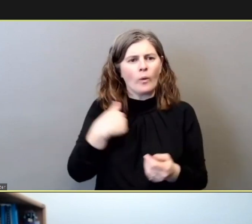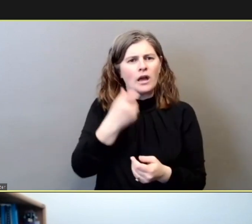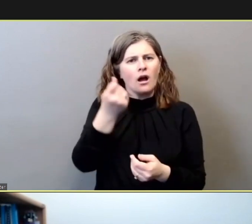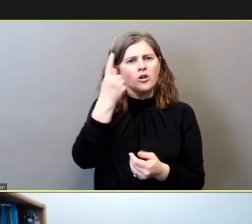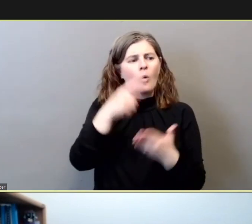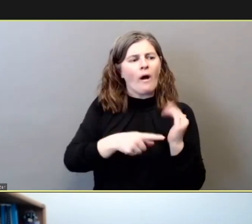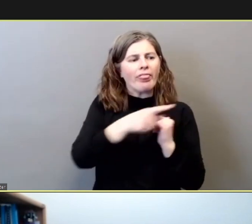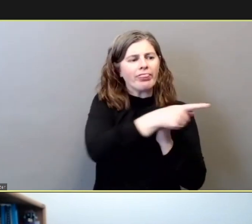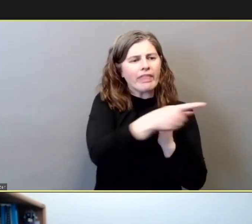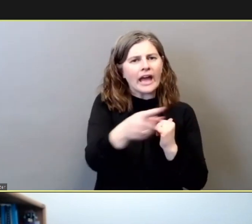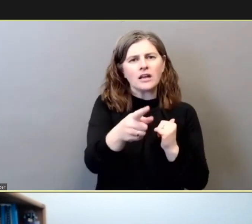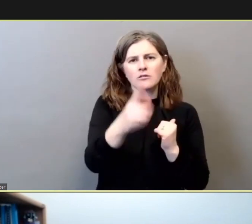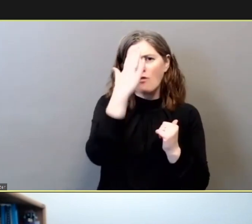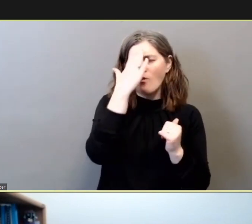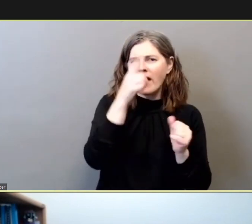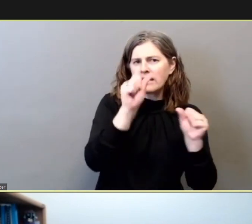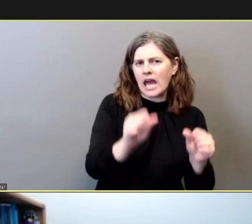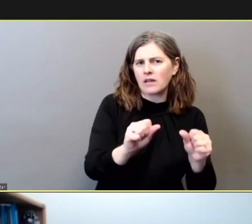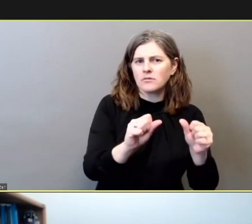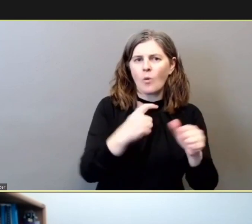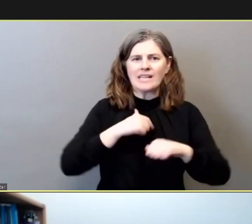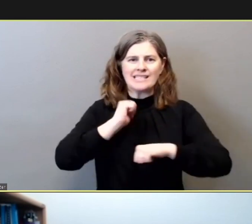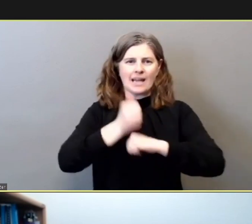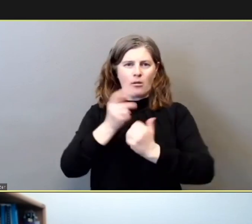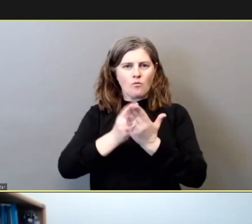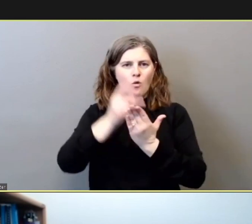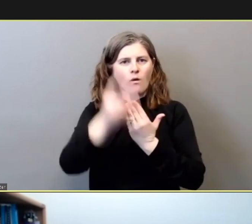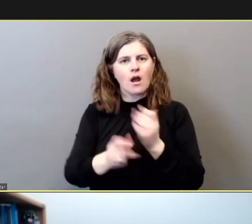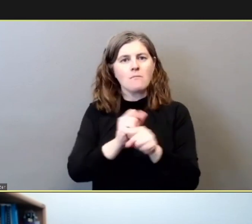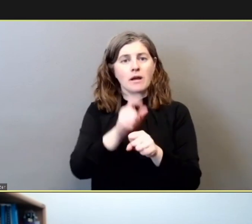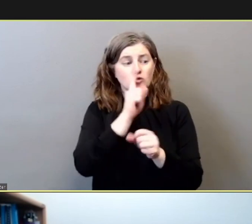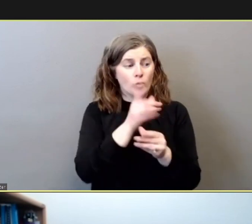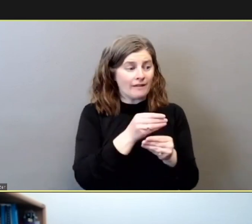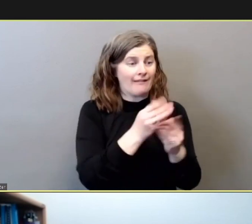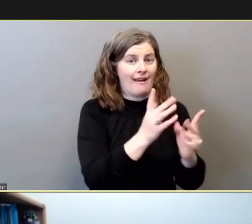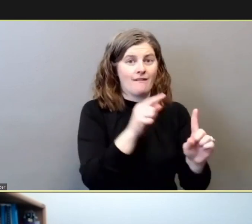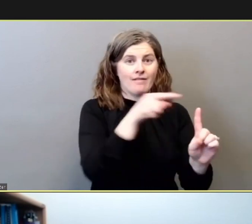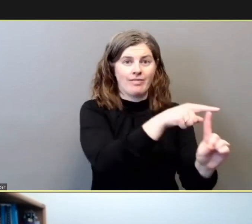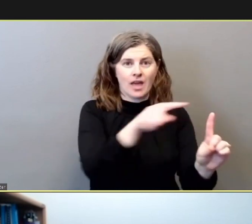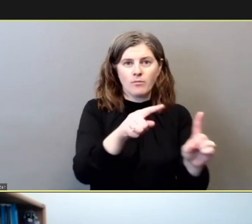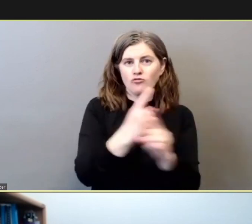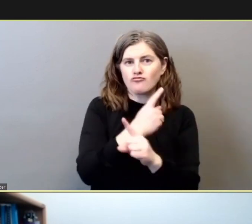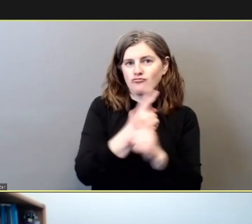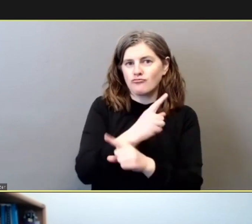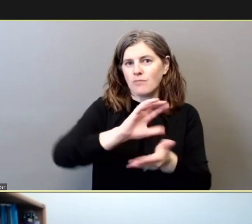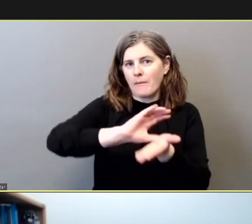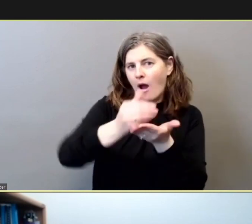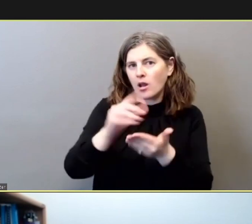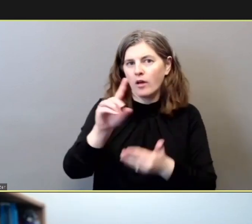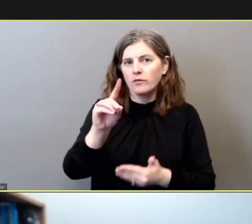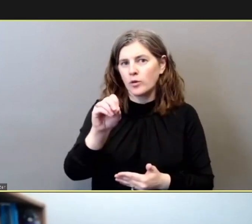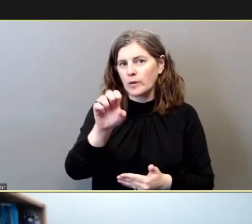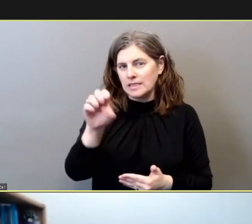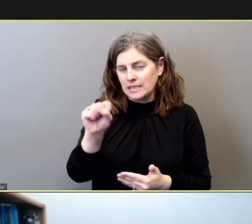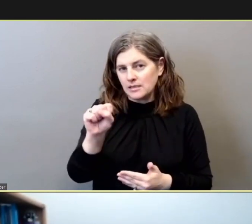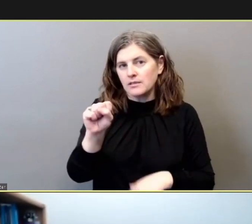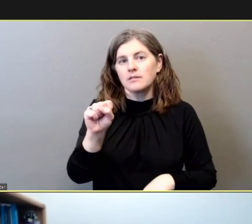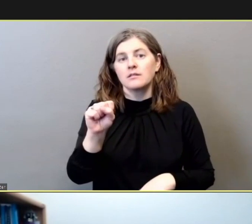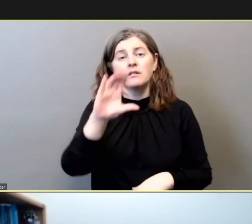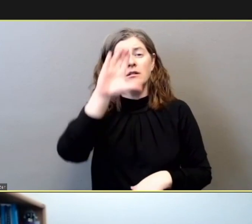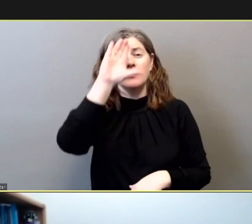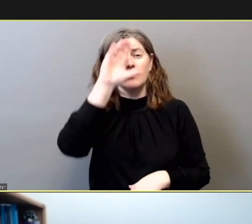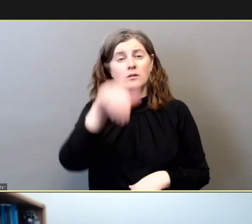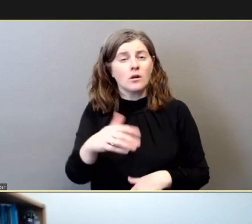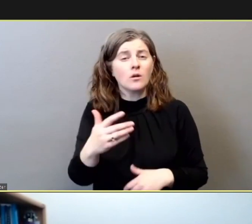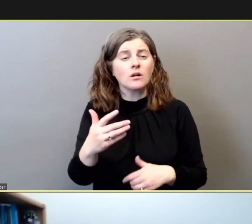providers can do, and then we set up a program to make sure we get vaccine doses to those providers. Now we're also moving